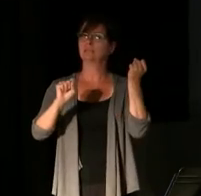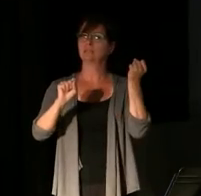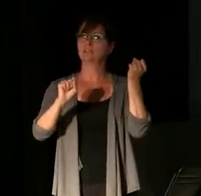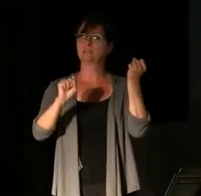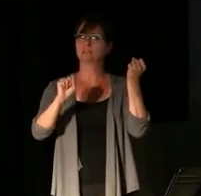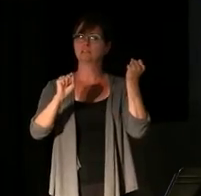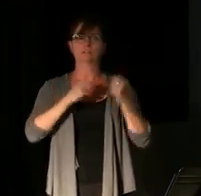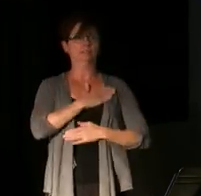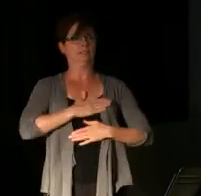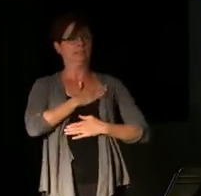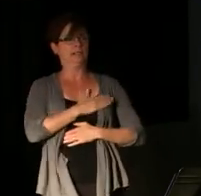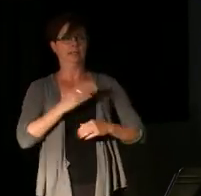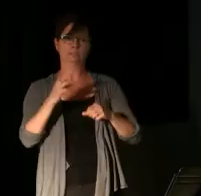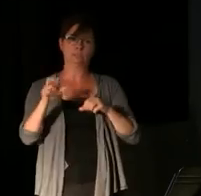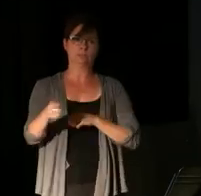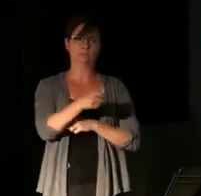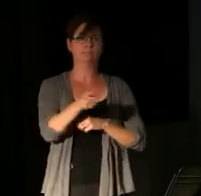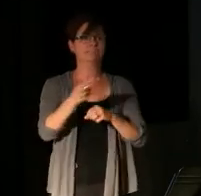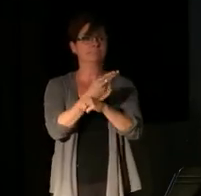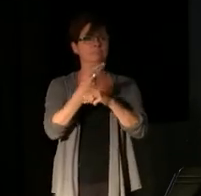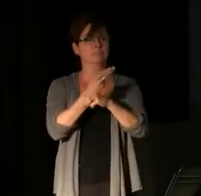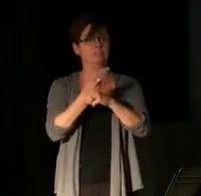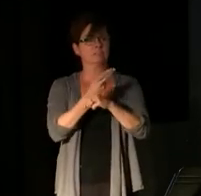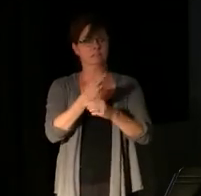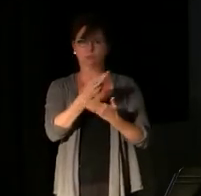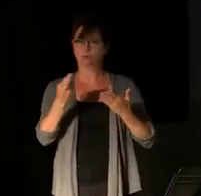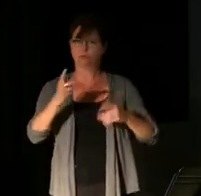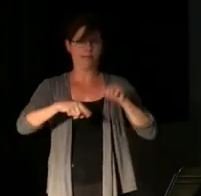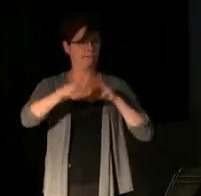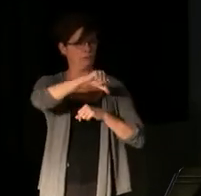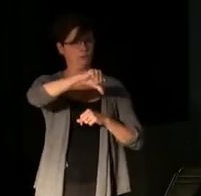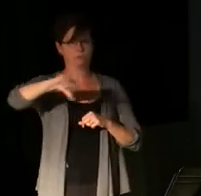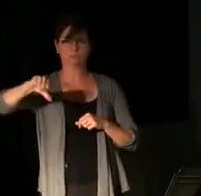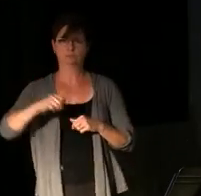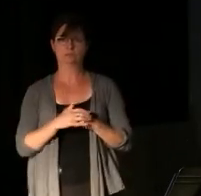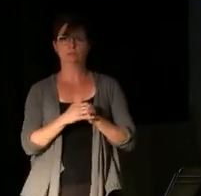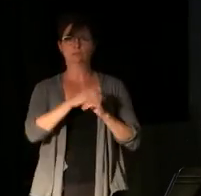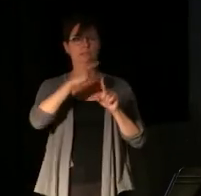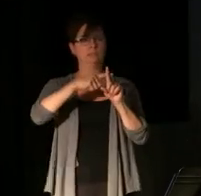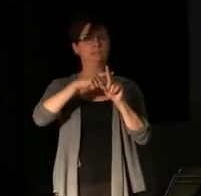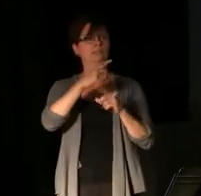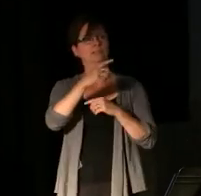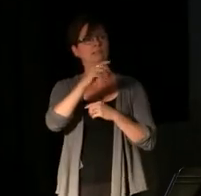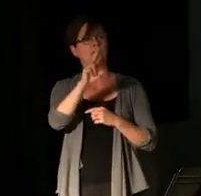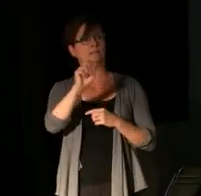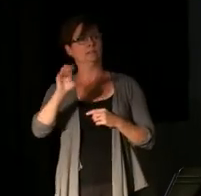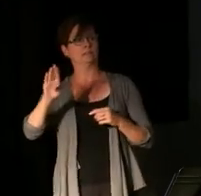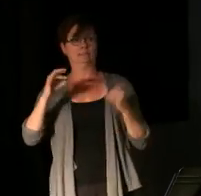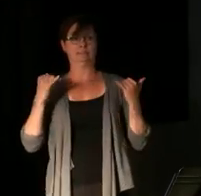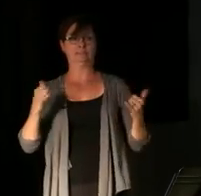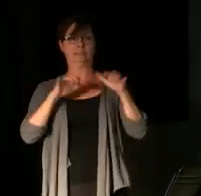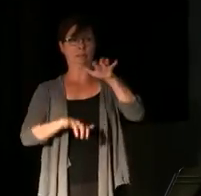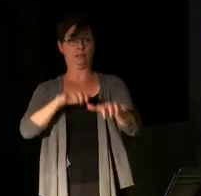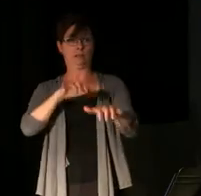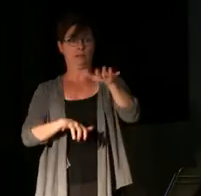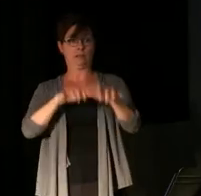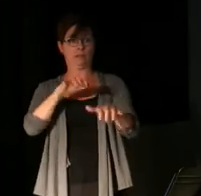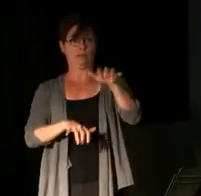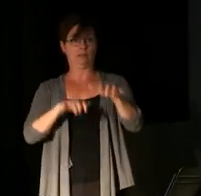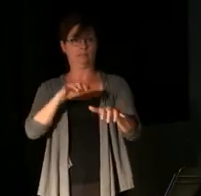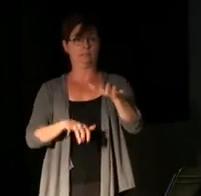There's recreation and king youth, resources they can't refuse. Plus UEB or modern bro, and